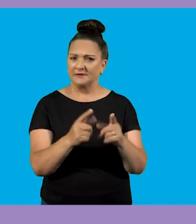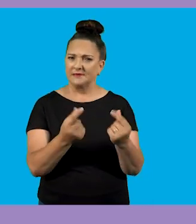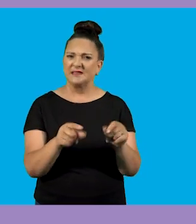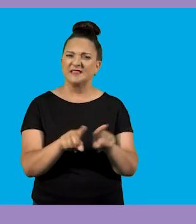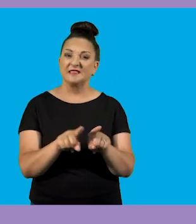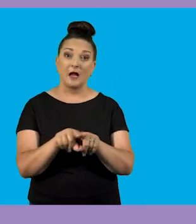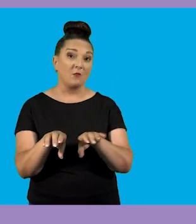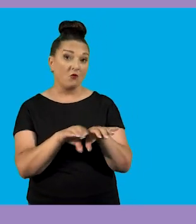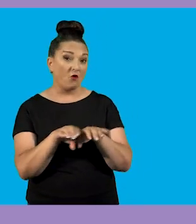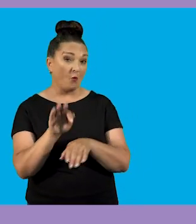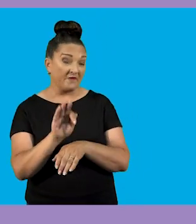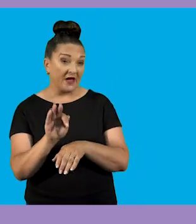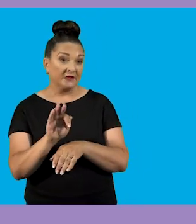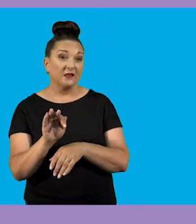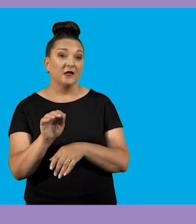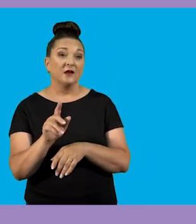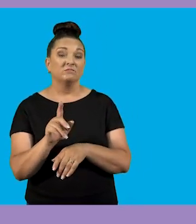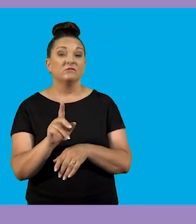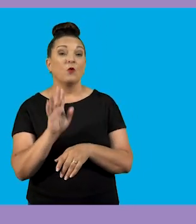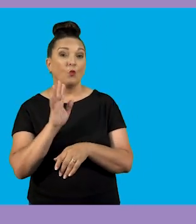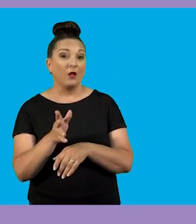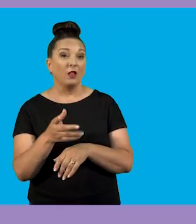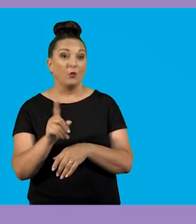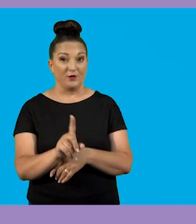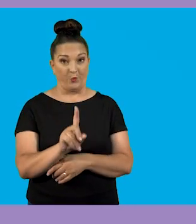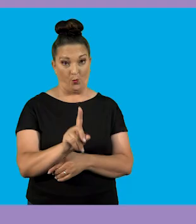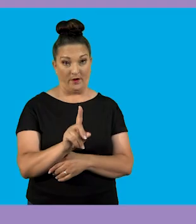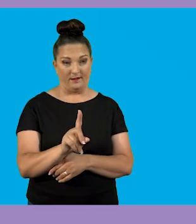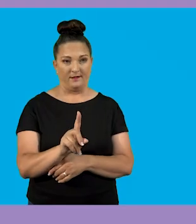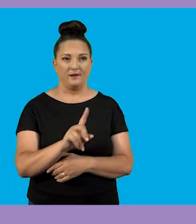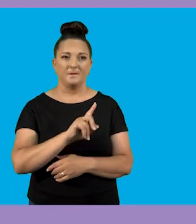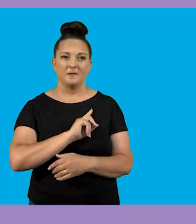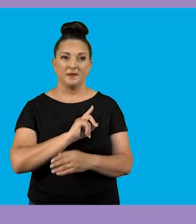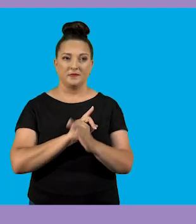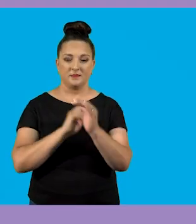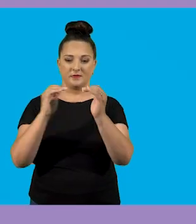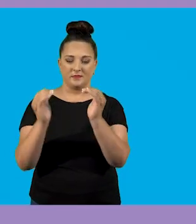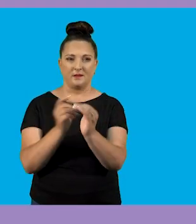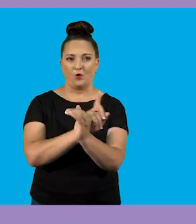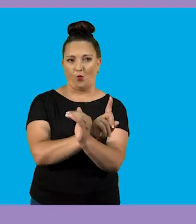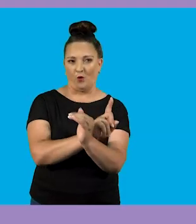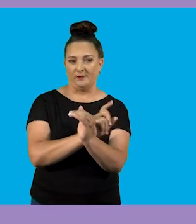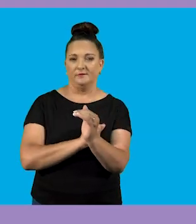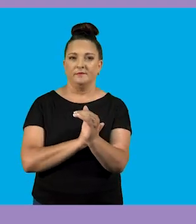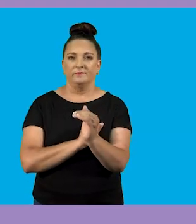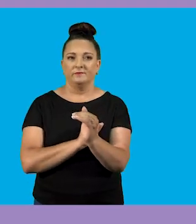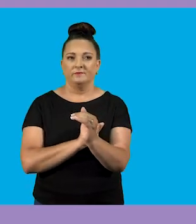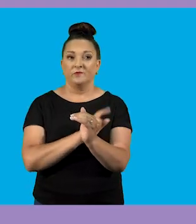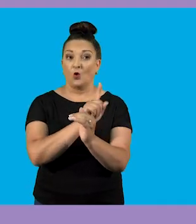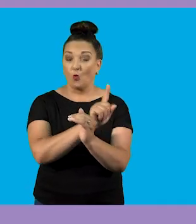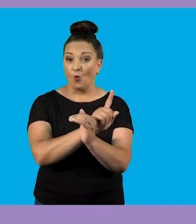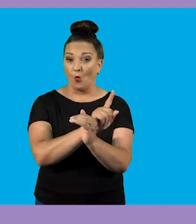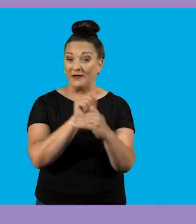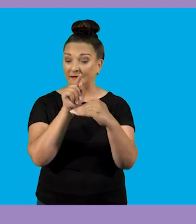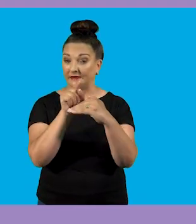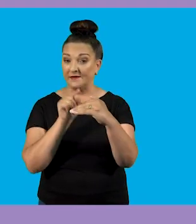the common factor there is going to be a 1. And we are going to open that bracket, and when we say 1t